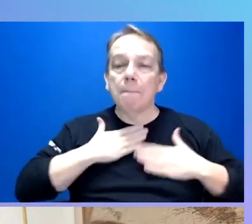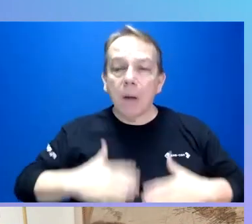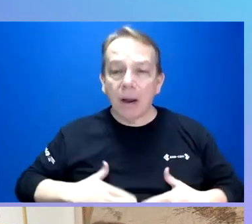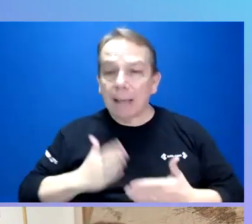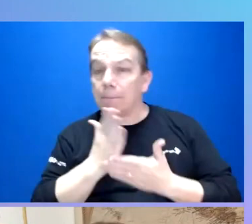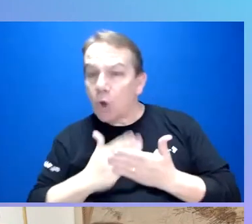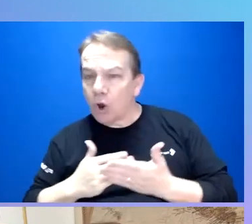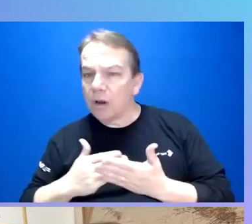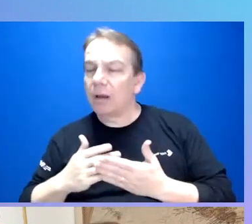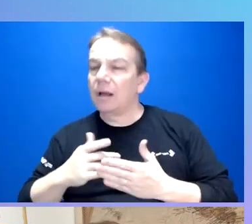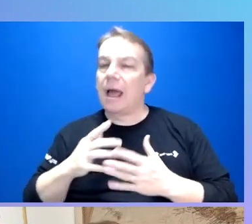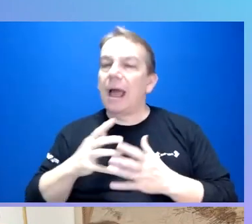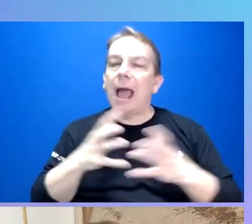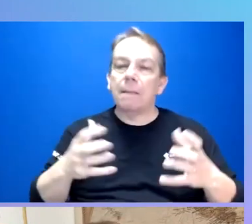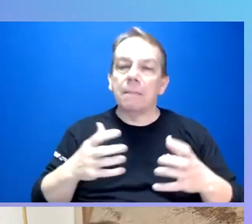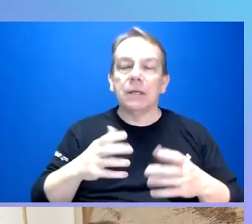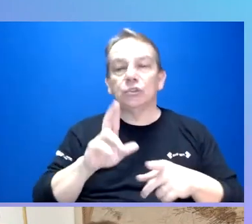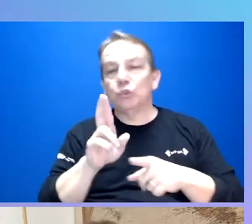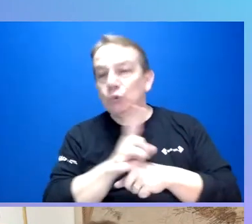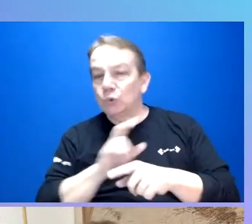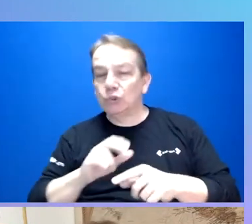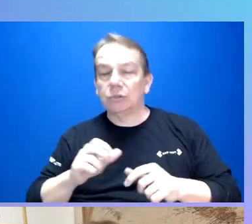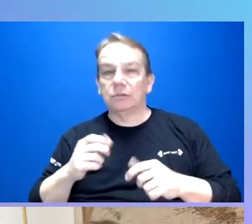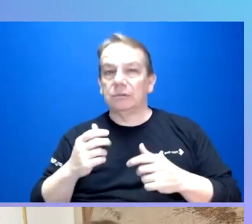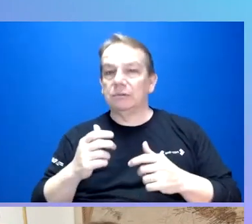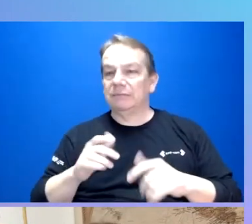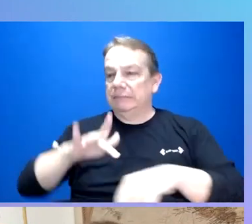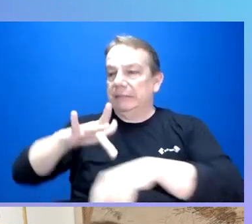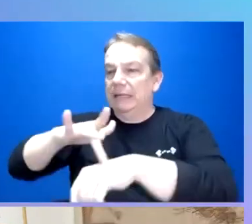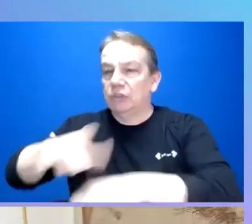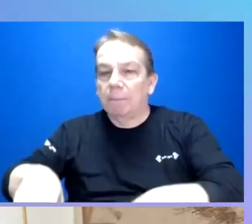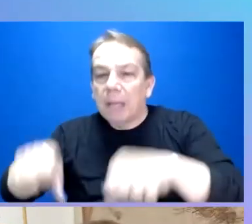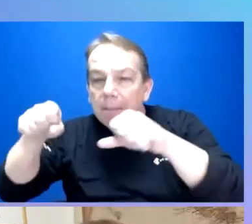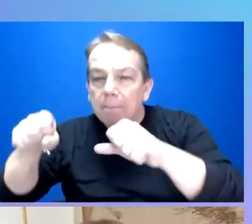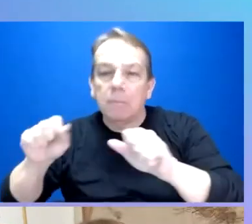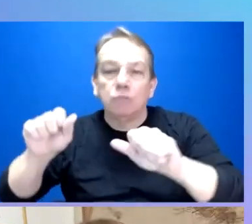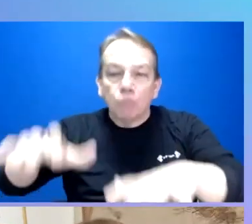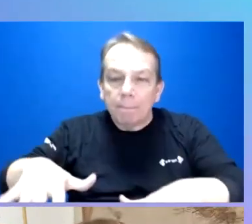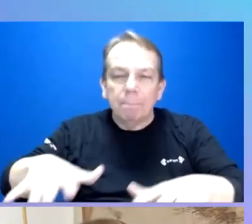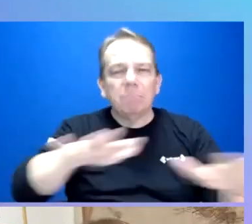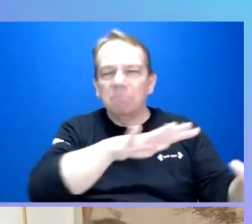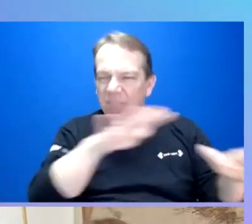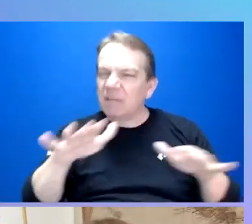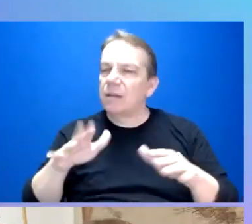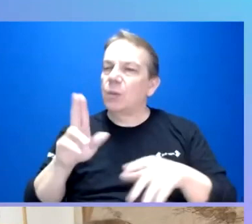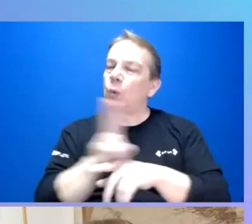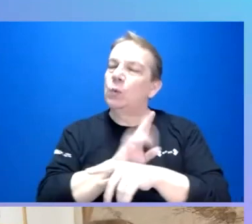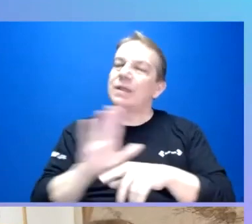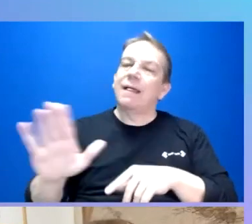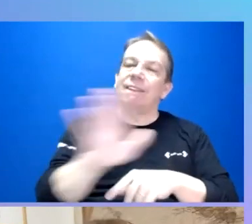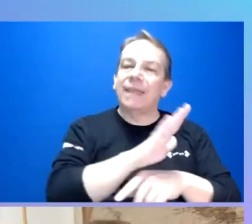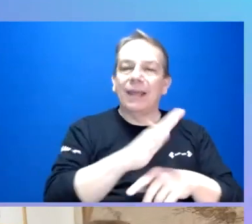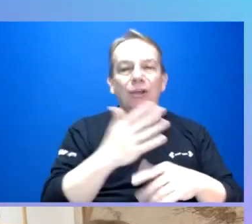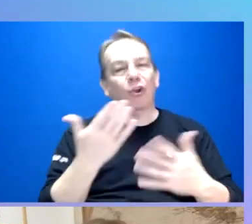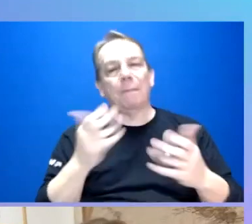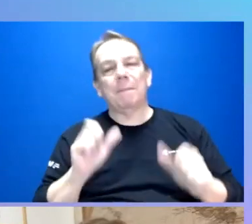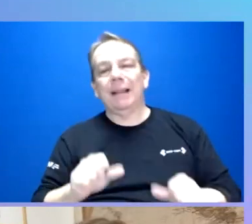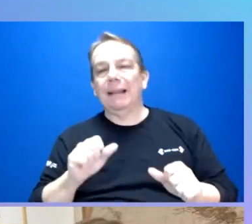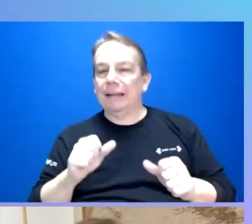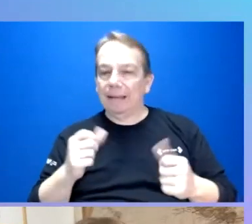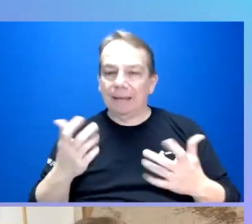much force and strength to exert. And our users use their senses to perceive and interact in different